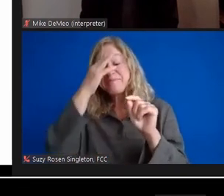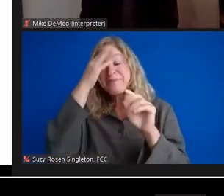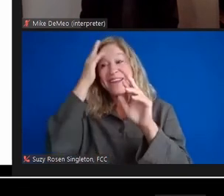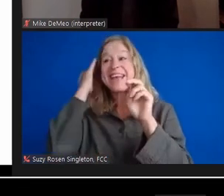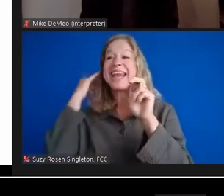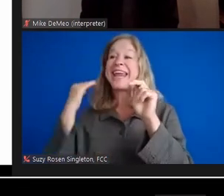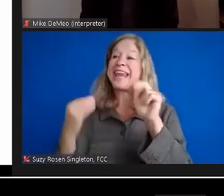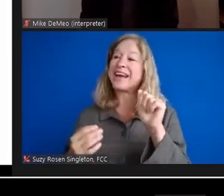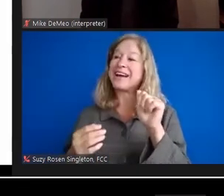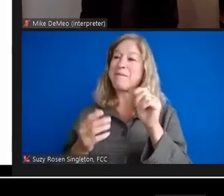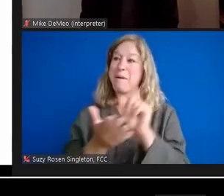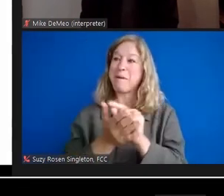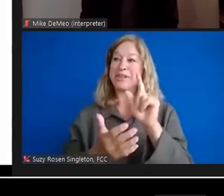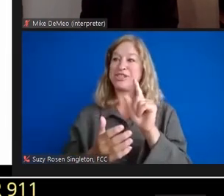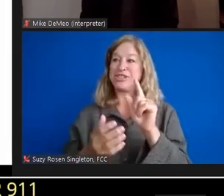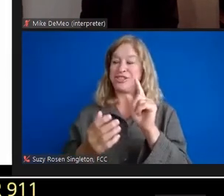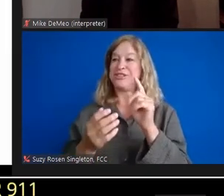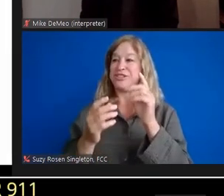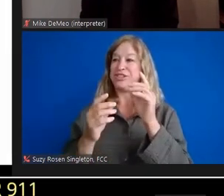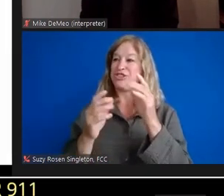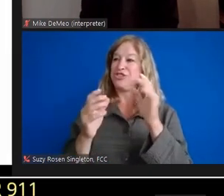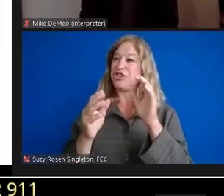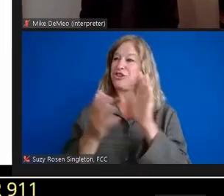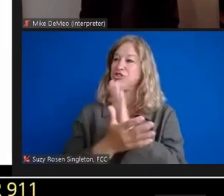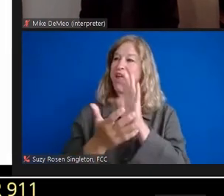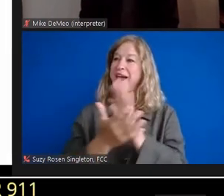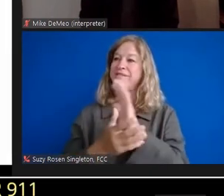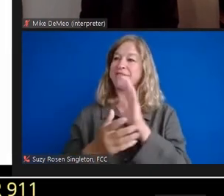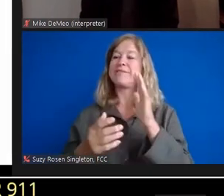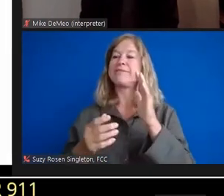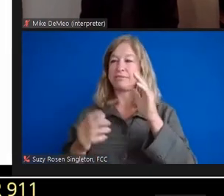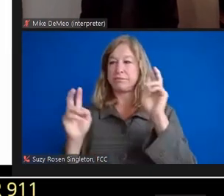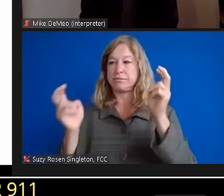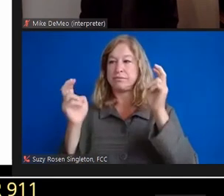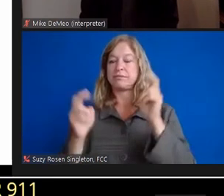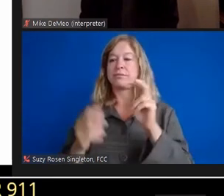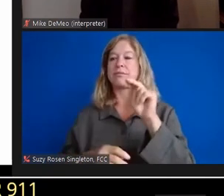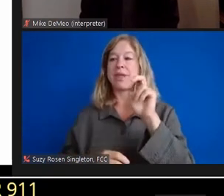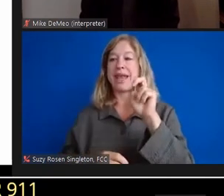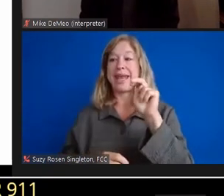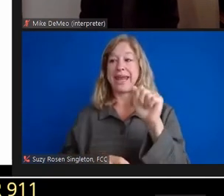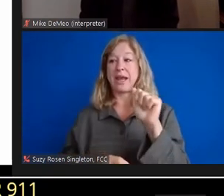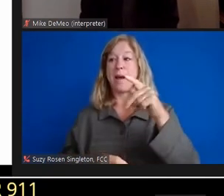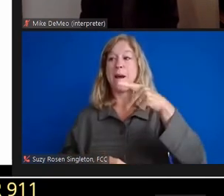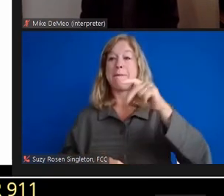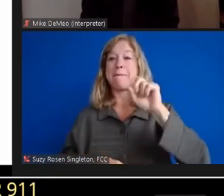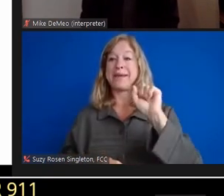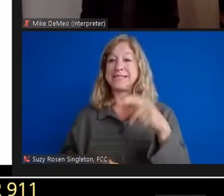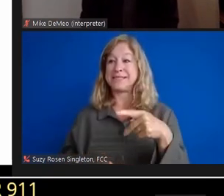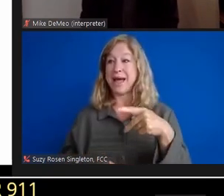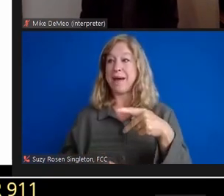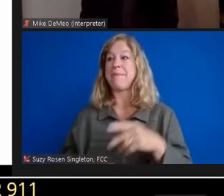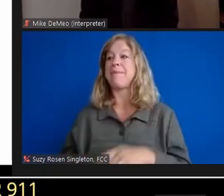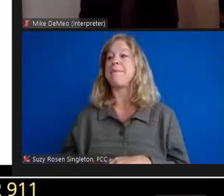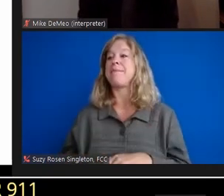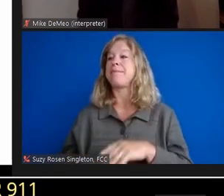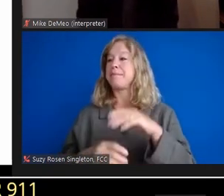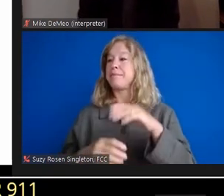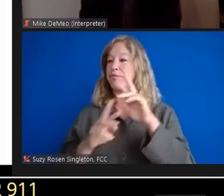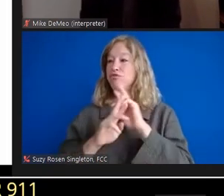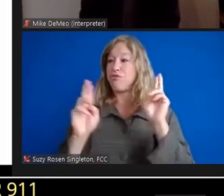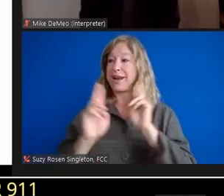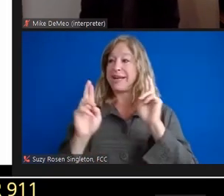On August 3rd of 2020, NINA published a draft titled NINA